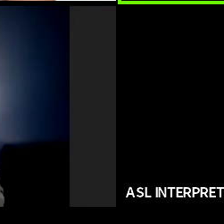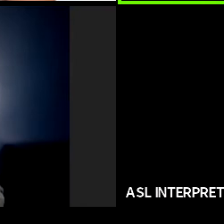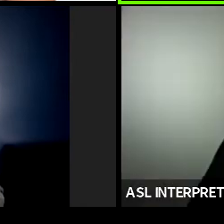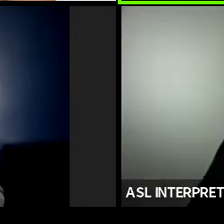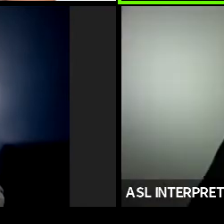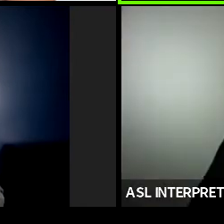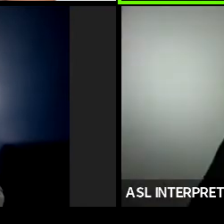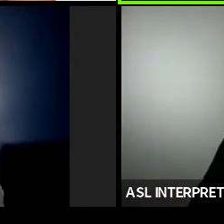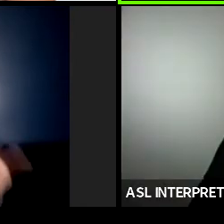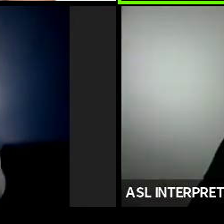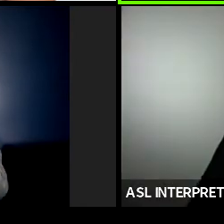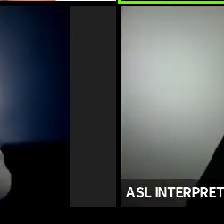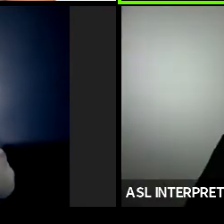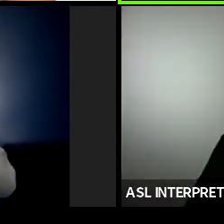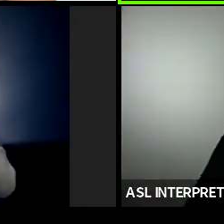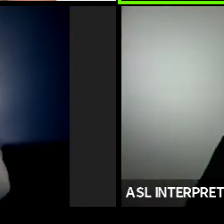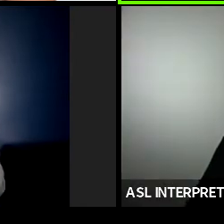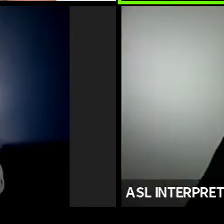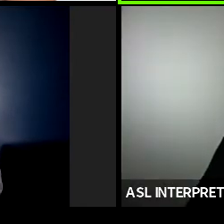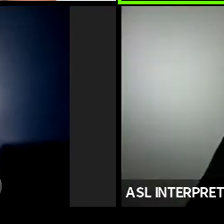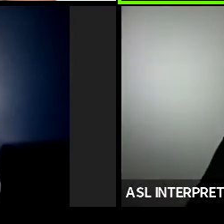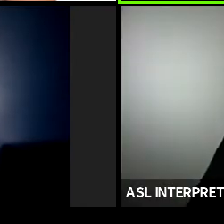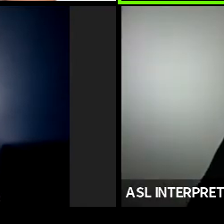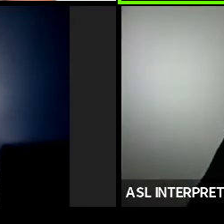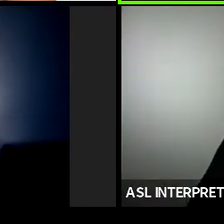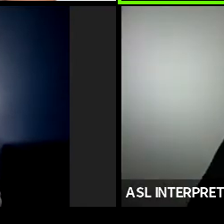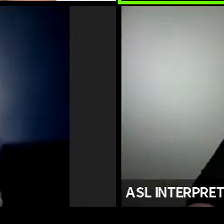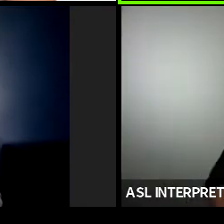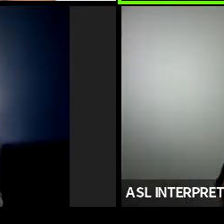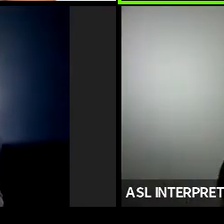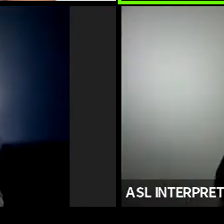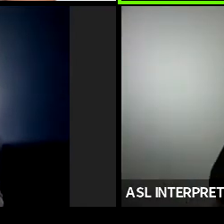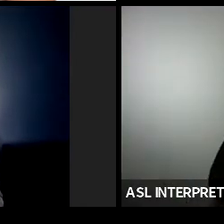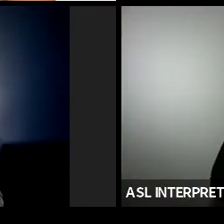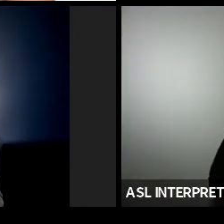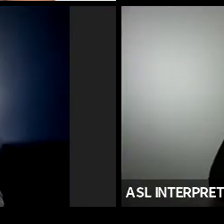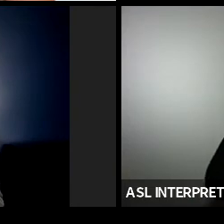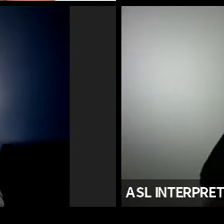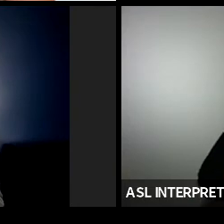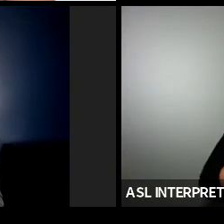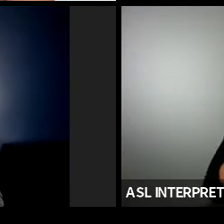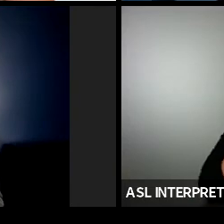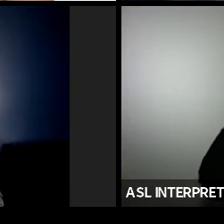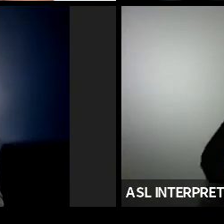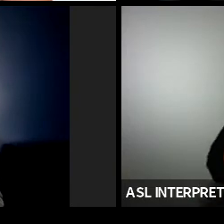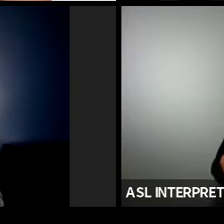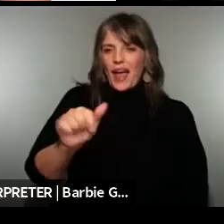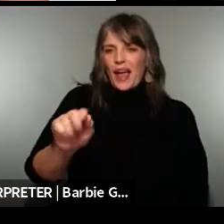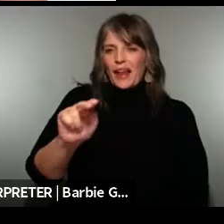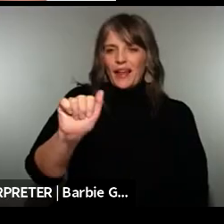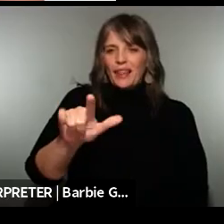And I'll pass it to Annalisa to talk about Groundwater Arts and who we are. Thank you.